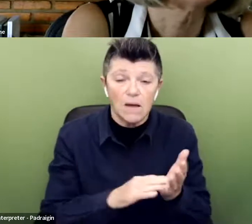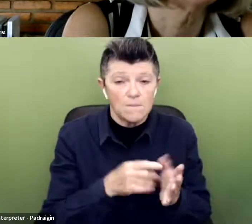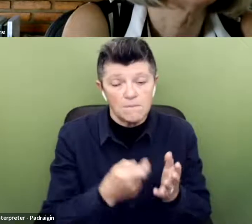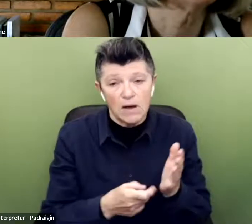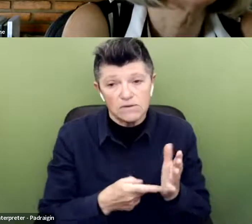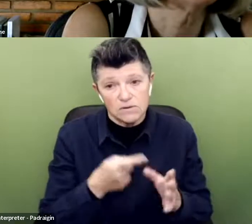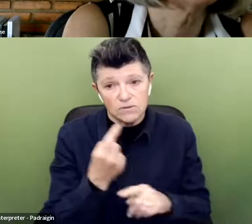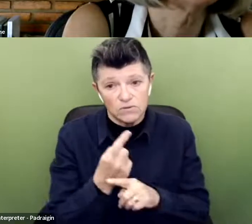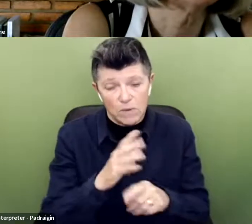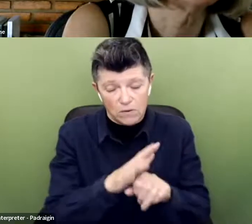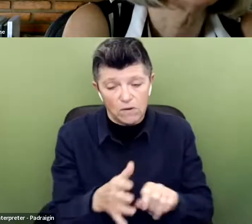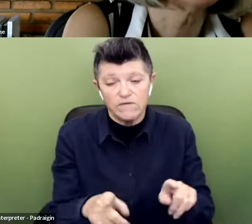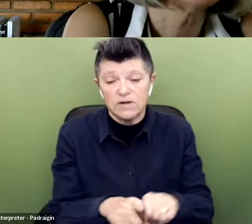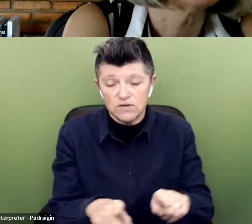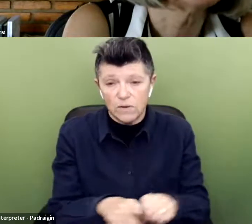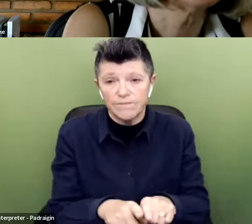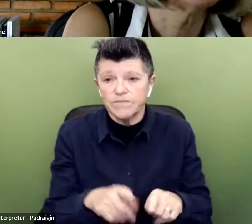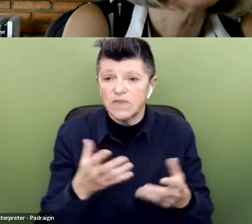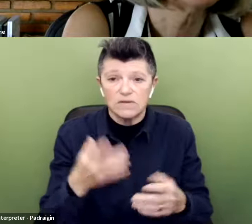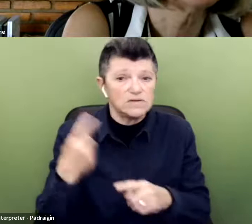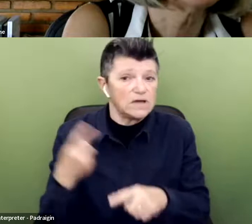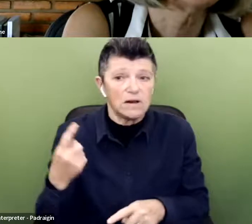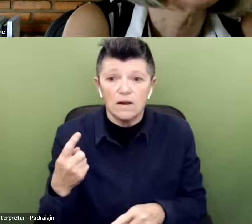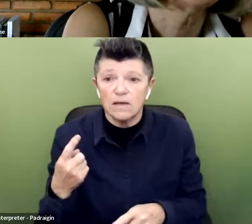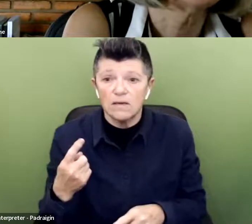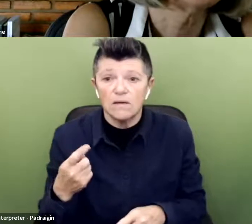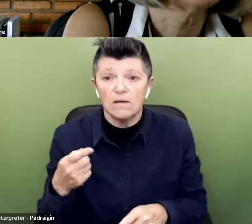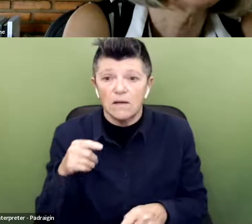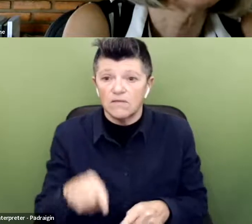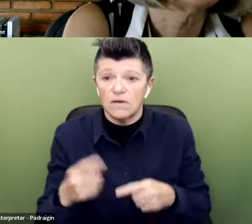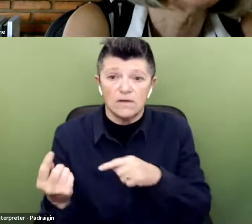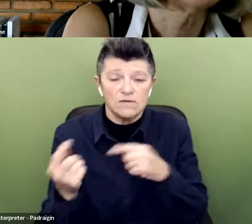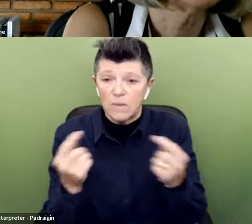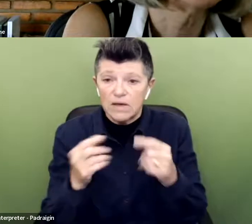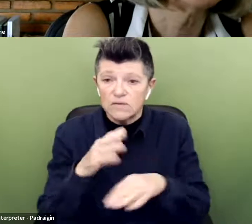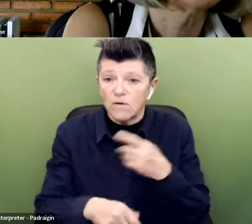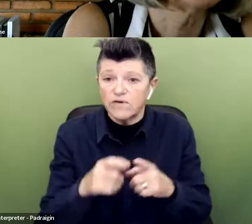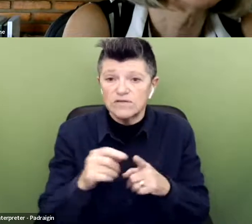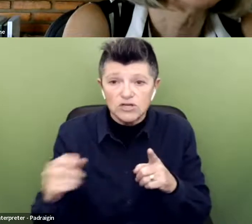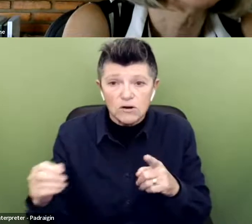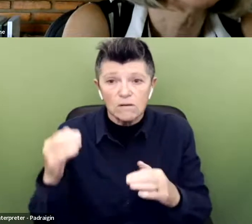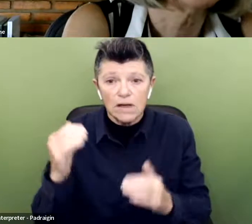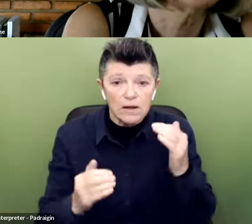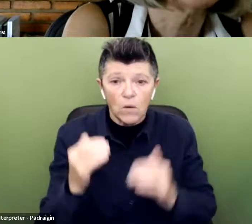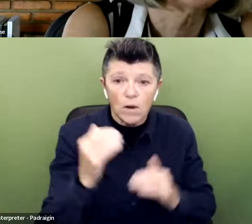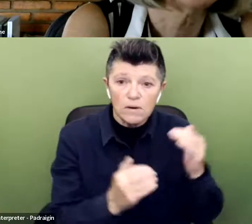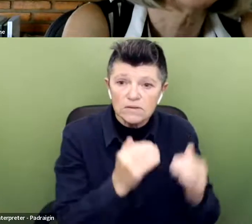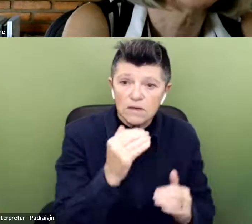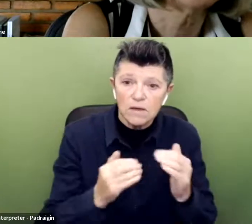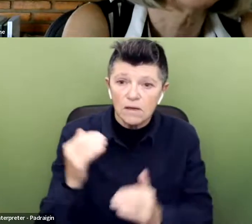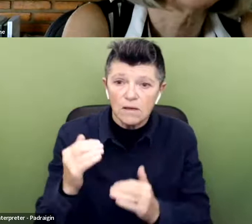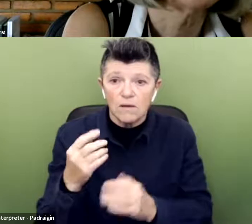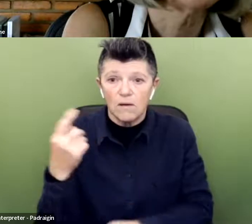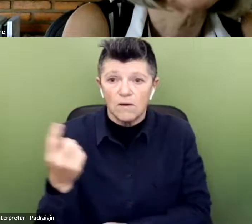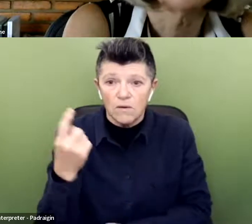as well, is that all of a sudden this debate about digital inequalities and who is and who is not in